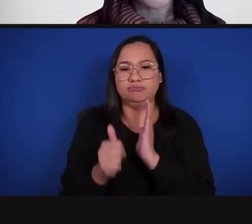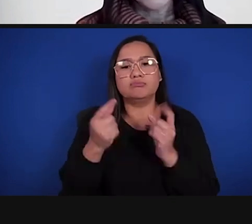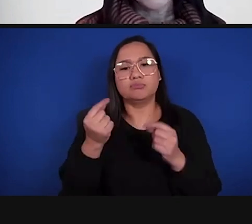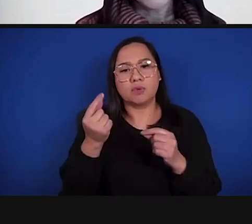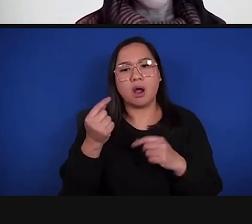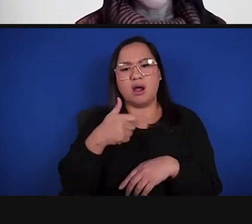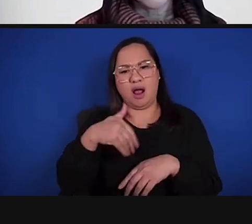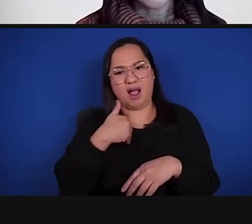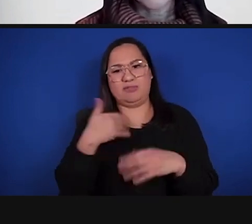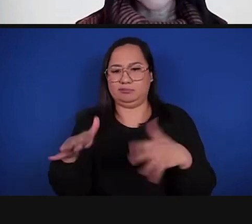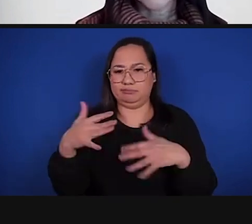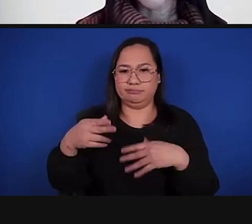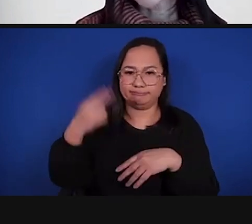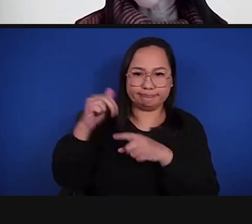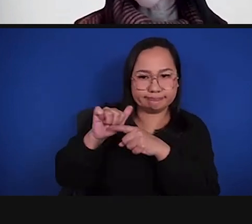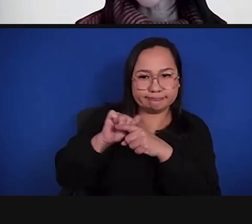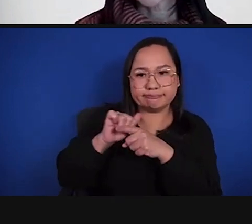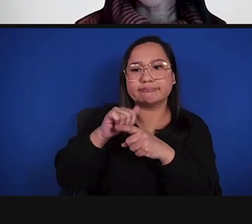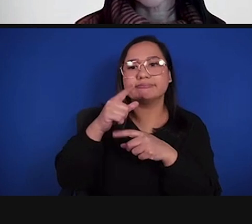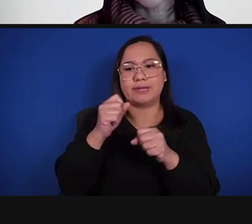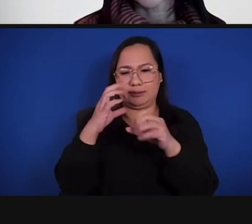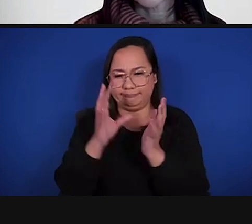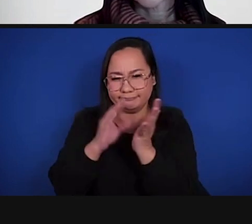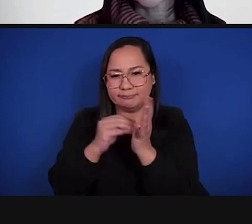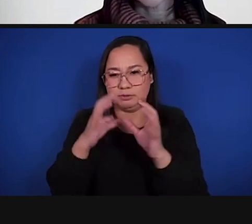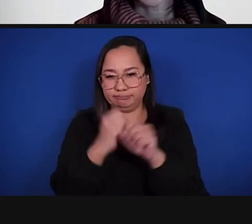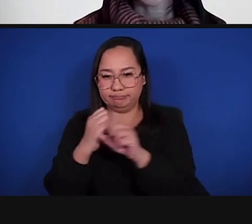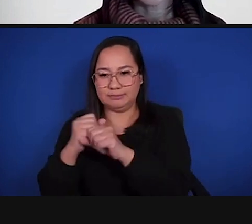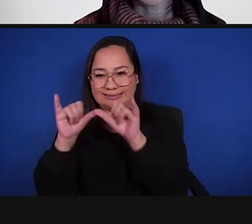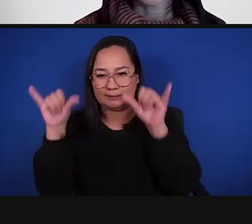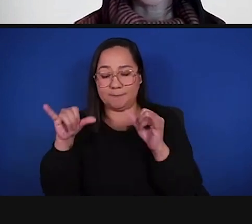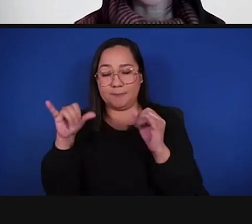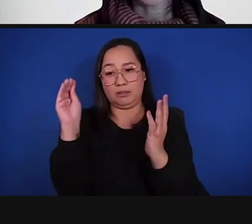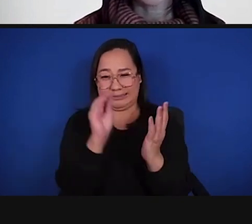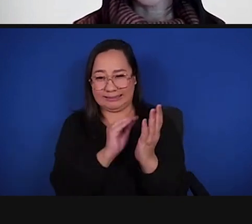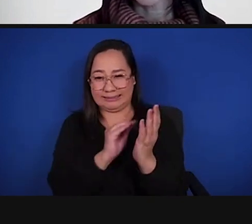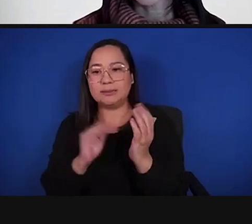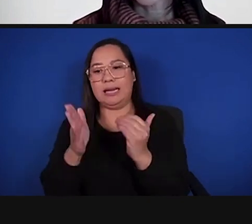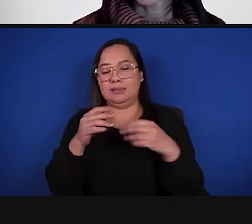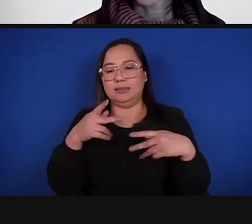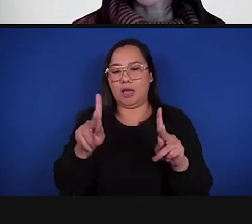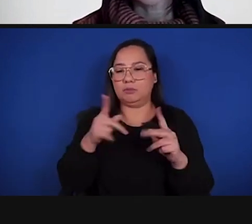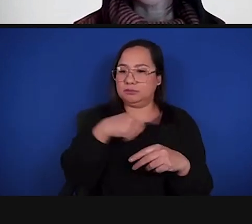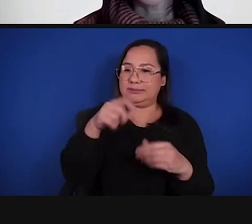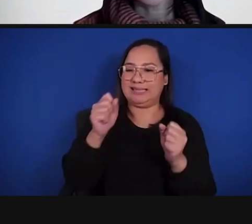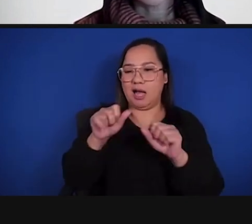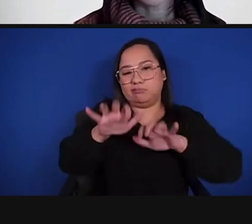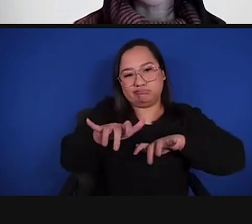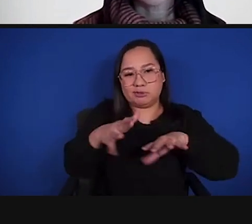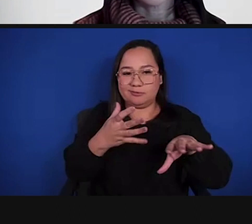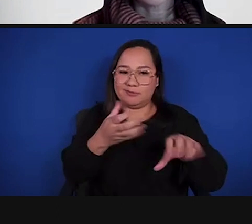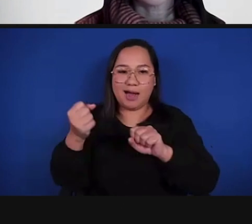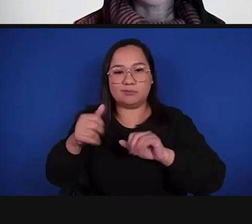to type at roughly the speed of speech. It is a program designed specifically for meaning for